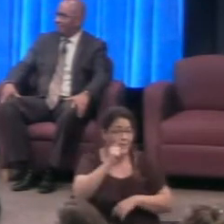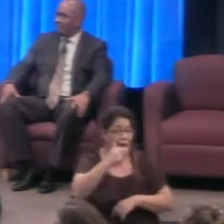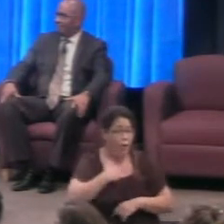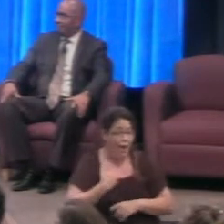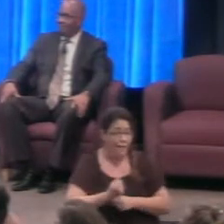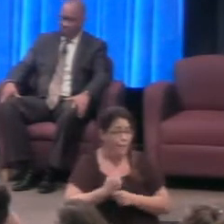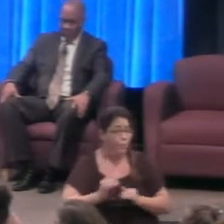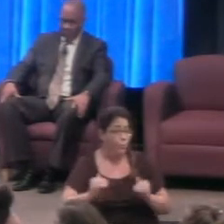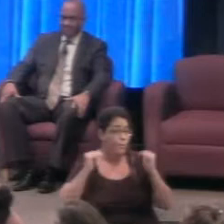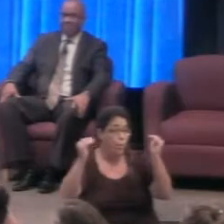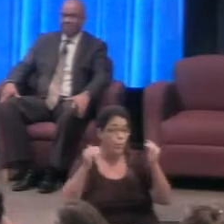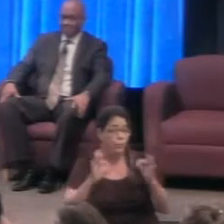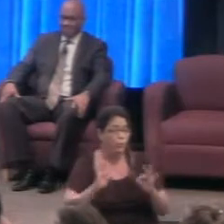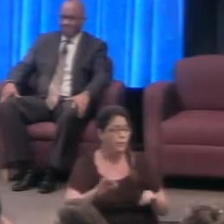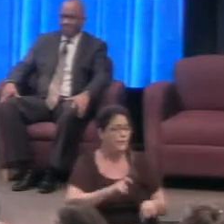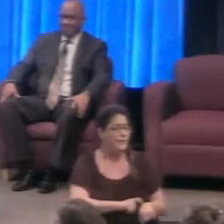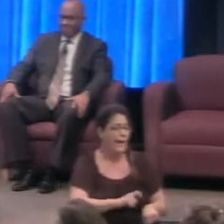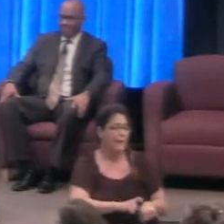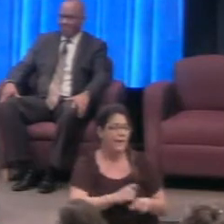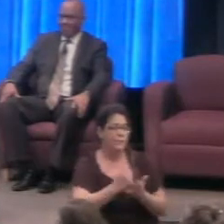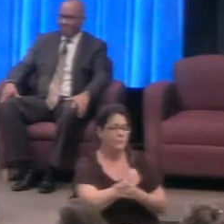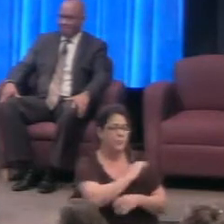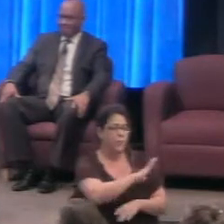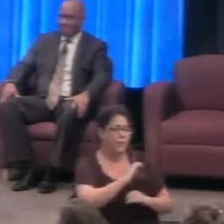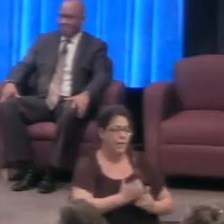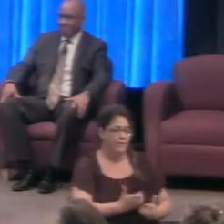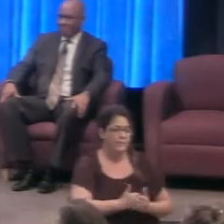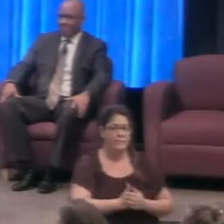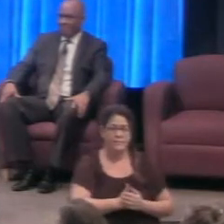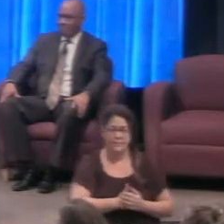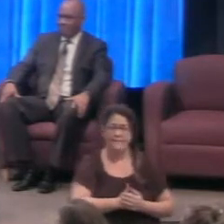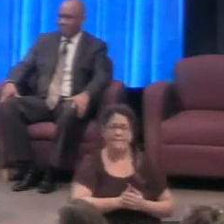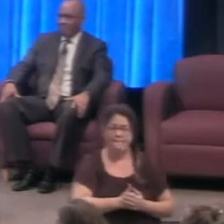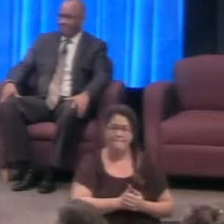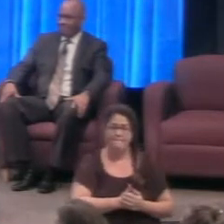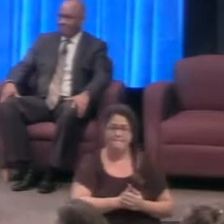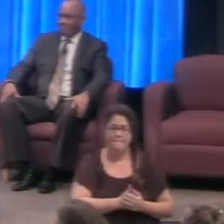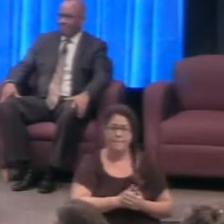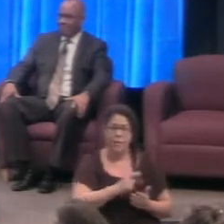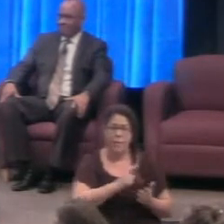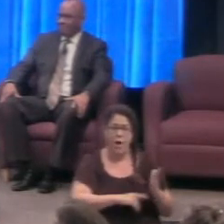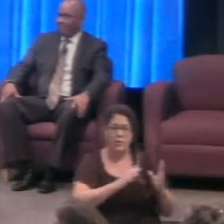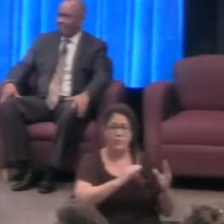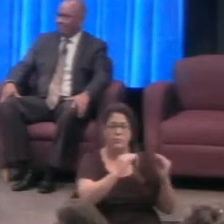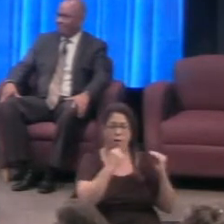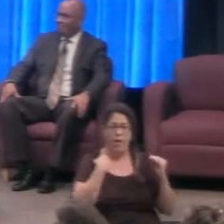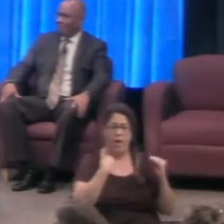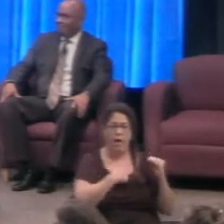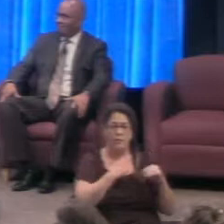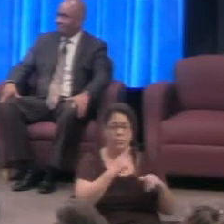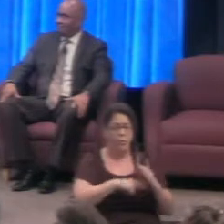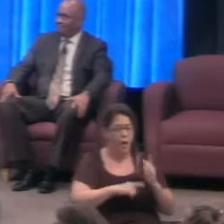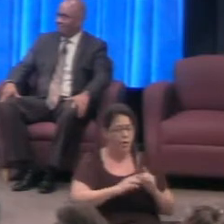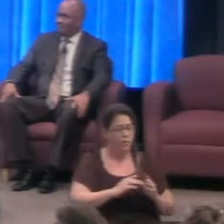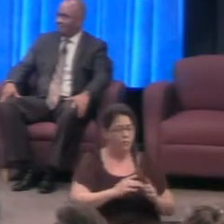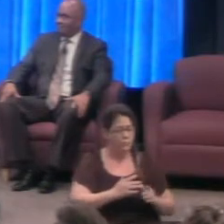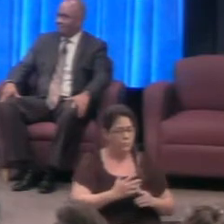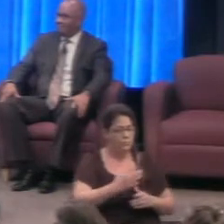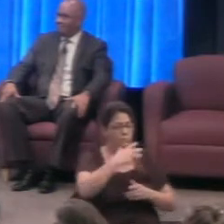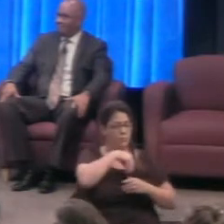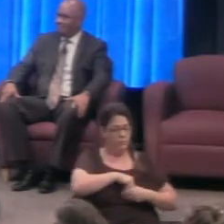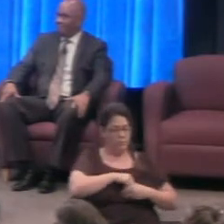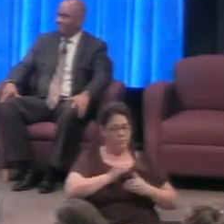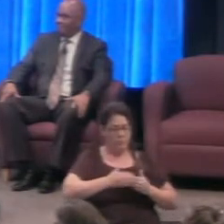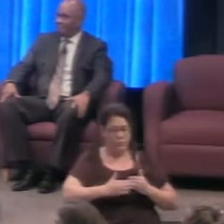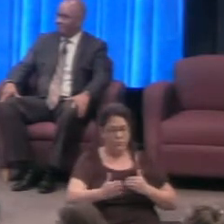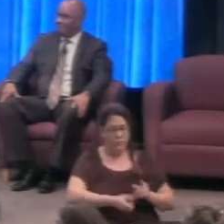It was just perfect timing that what you, enabled us and what you imparted on us has helped our careers, and it's